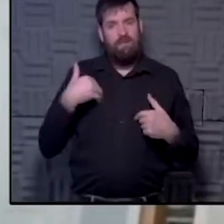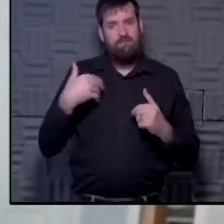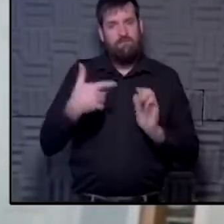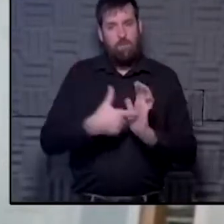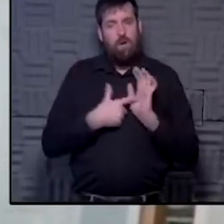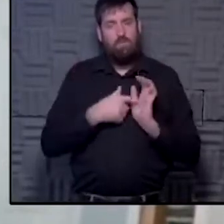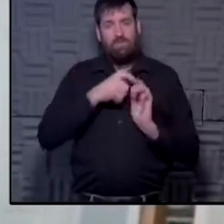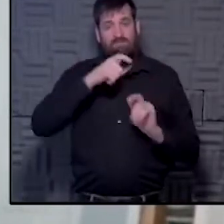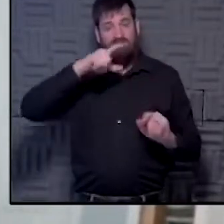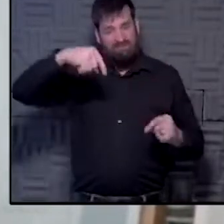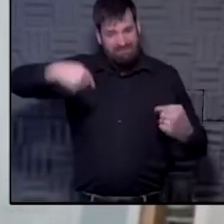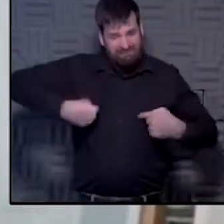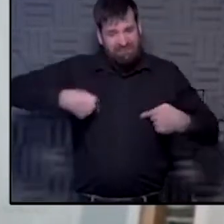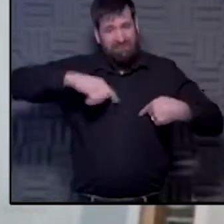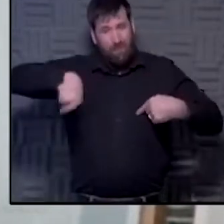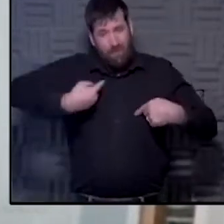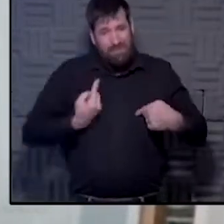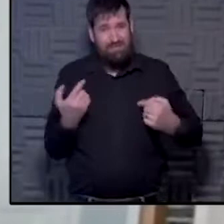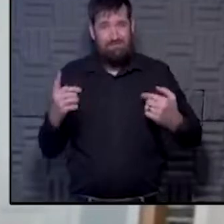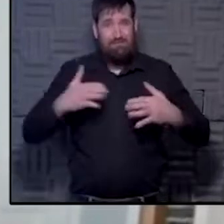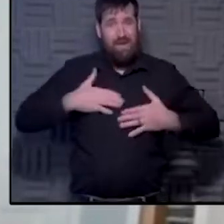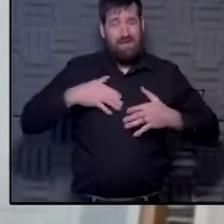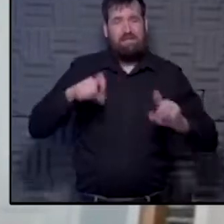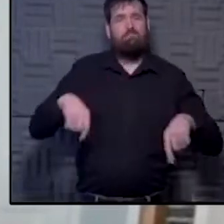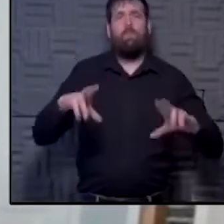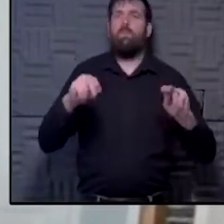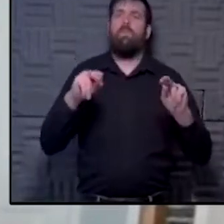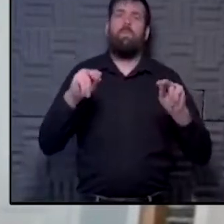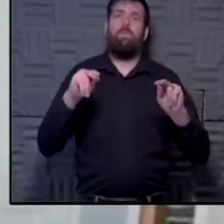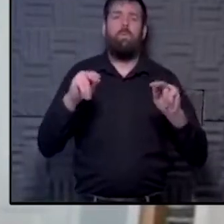myself. So I kind of see it as